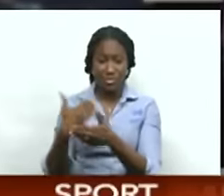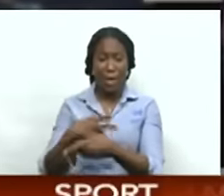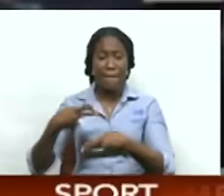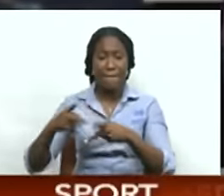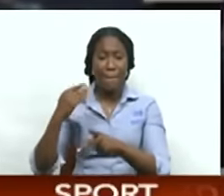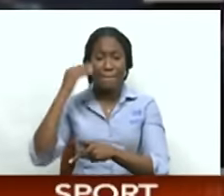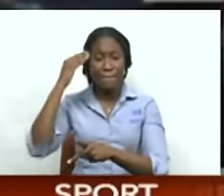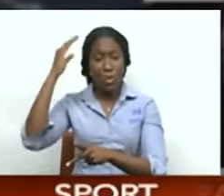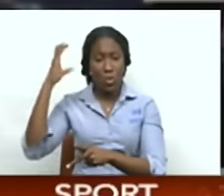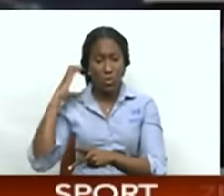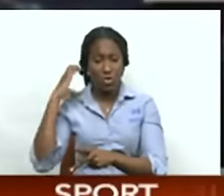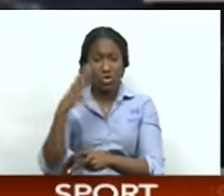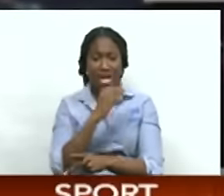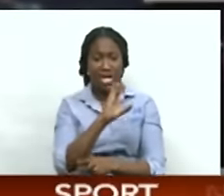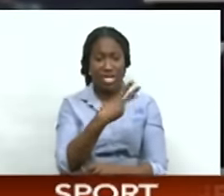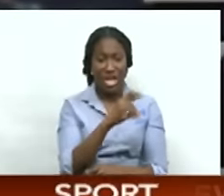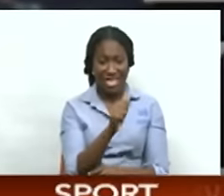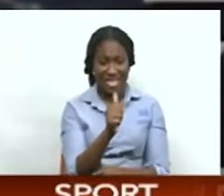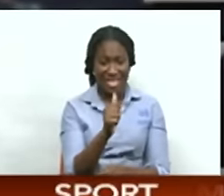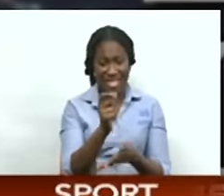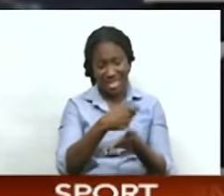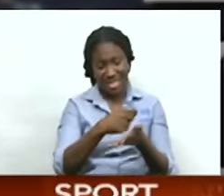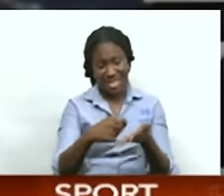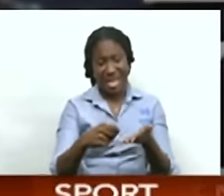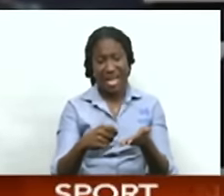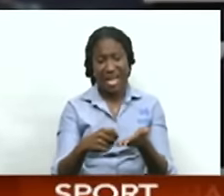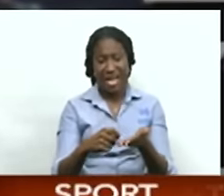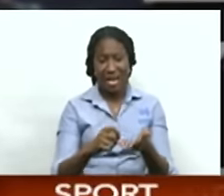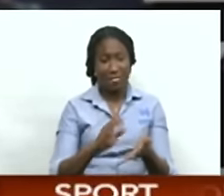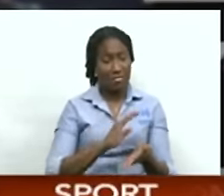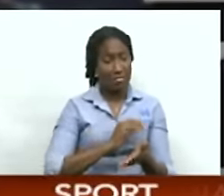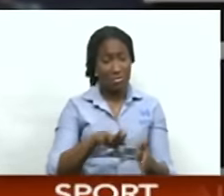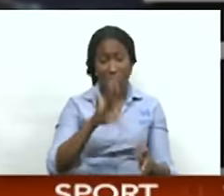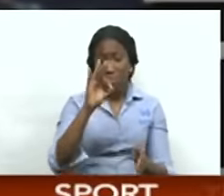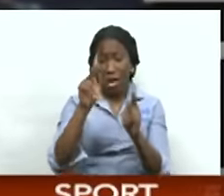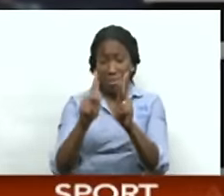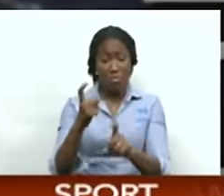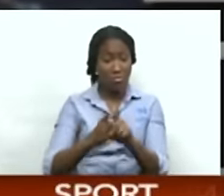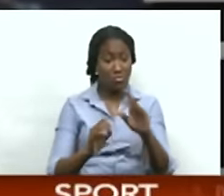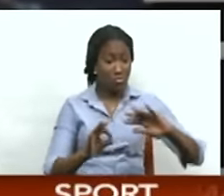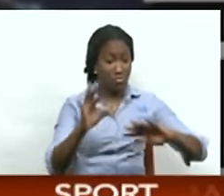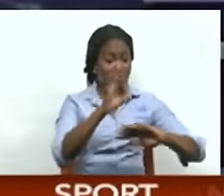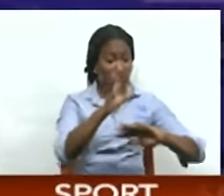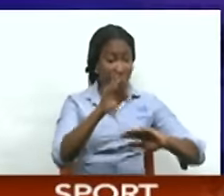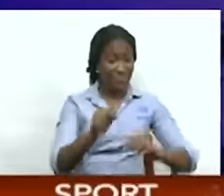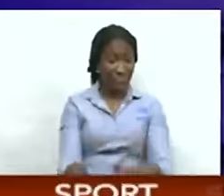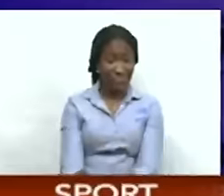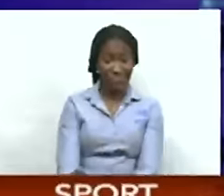of the Caribbean's fine young talents. Here's tonight's international roundup.